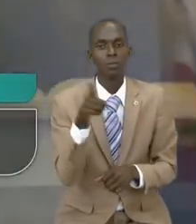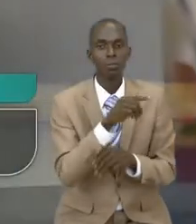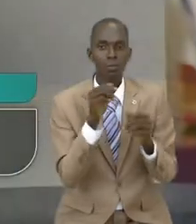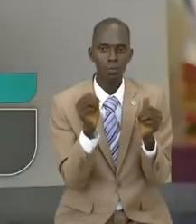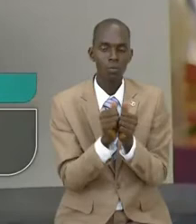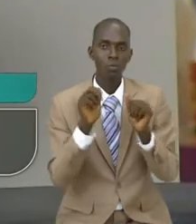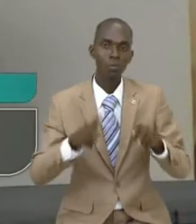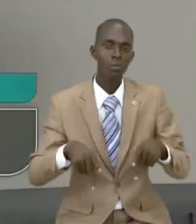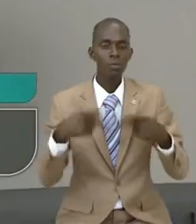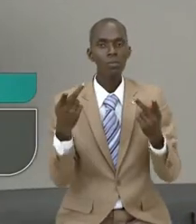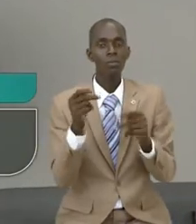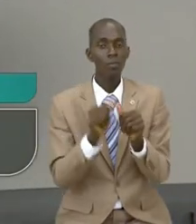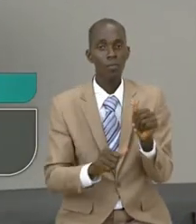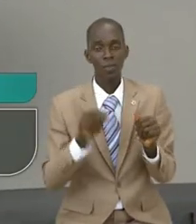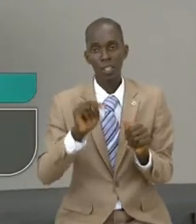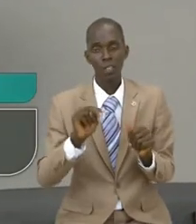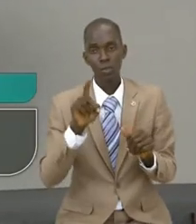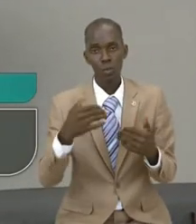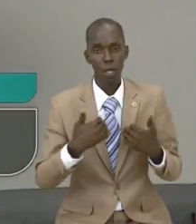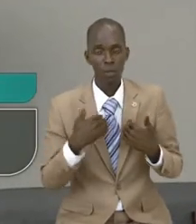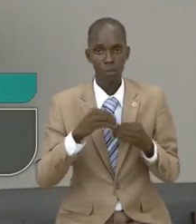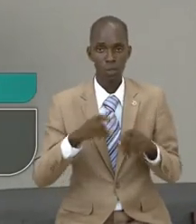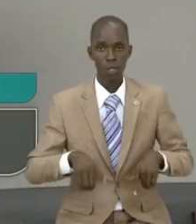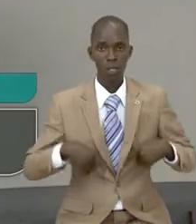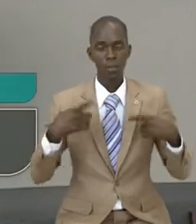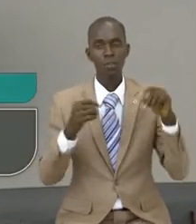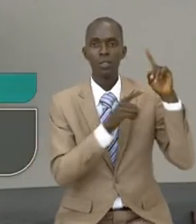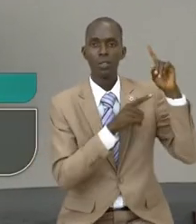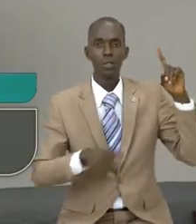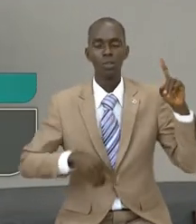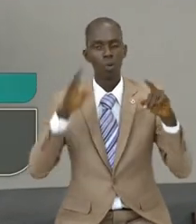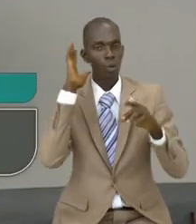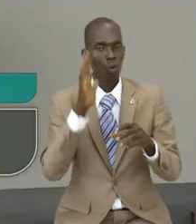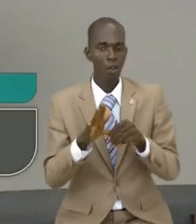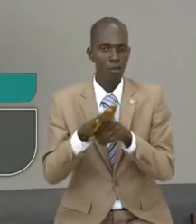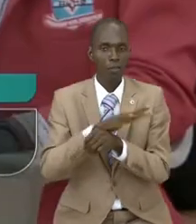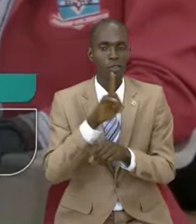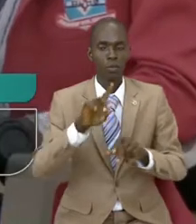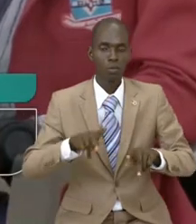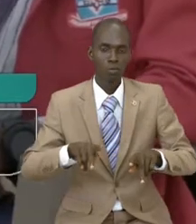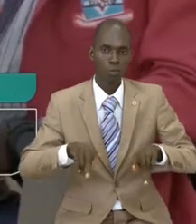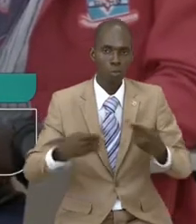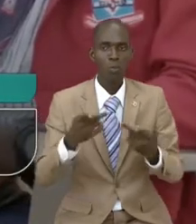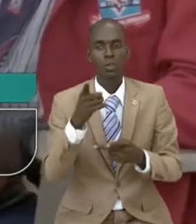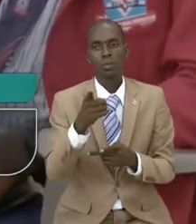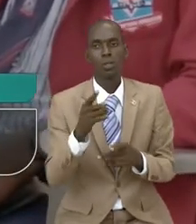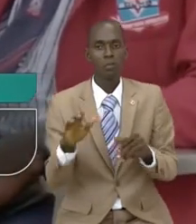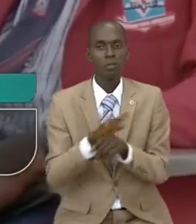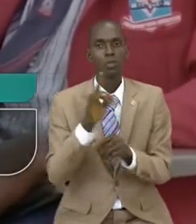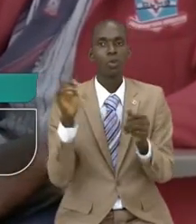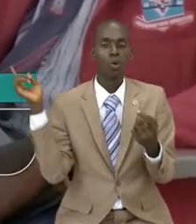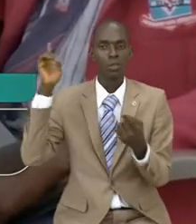your life, the Lord will fill you to overflowing. Number